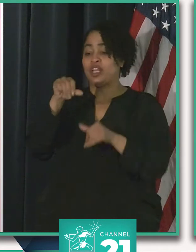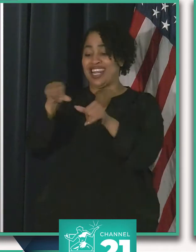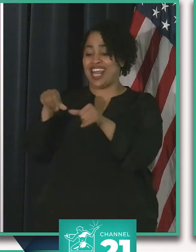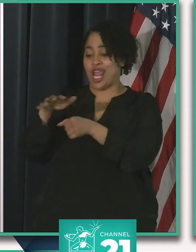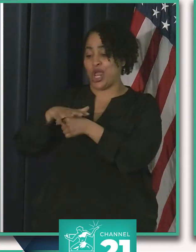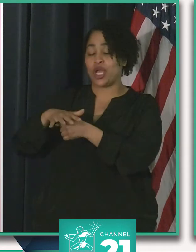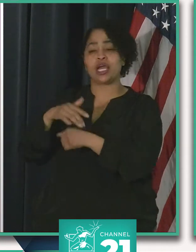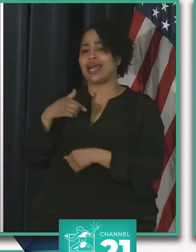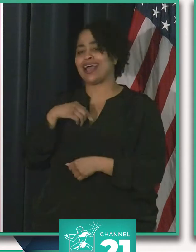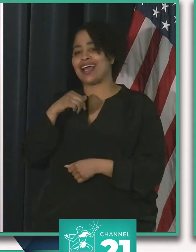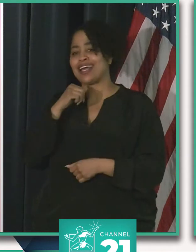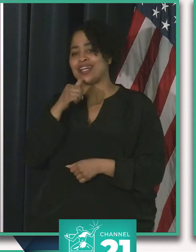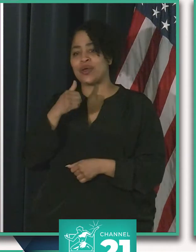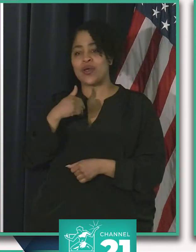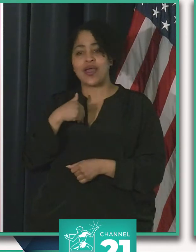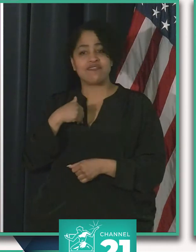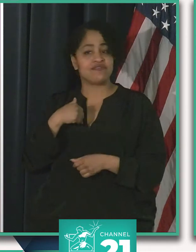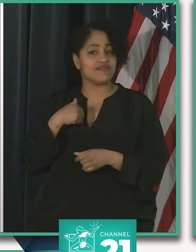have.